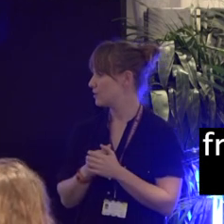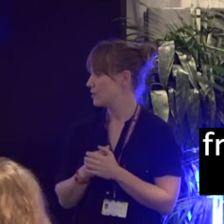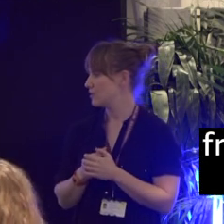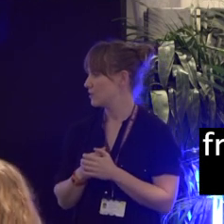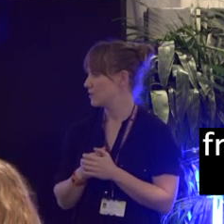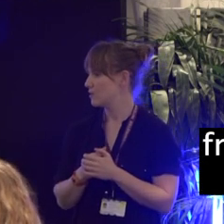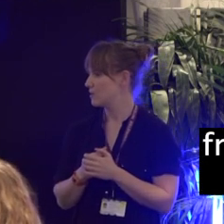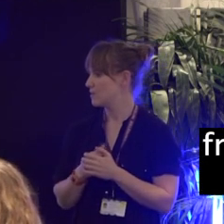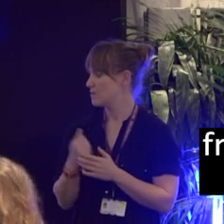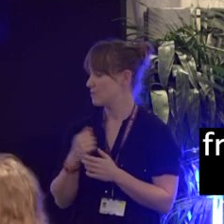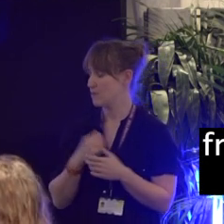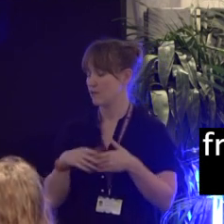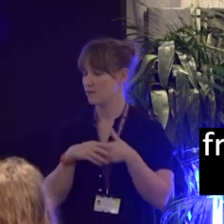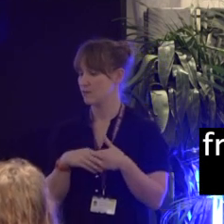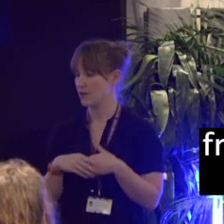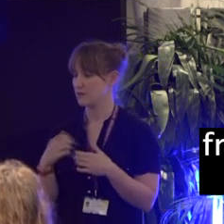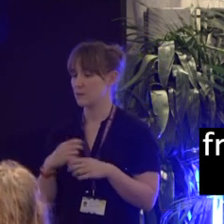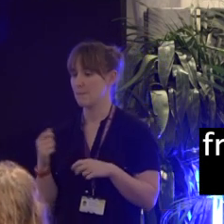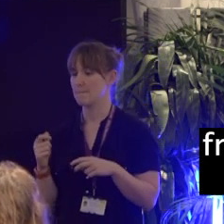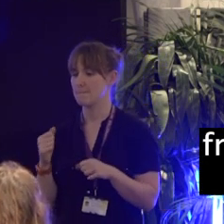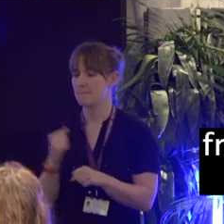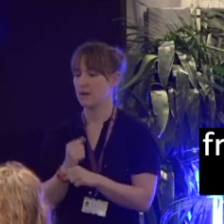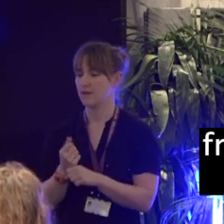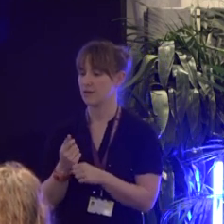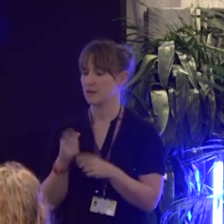One of my friends is making an album at the minute, and